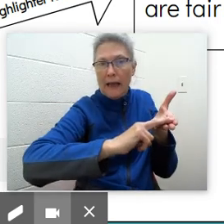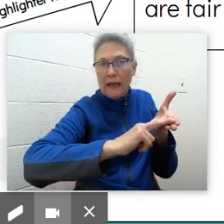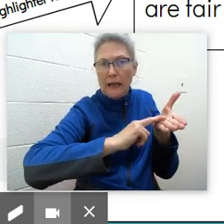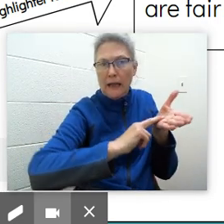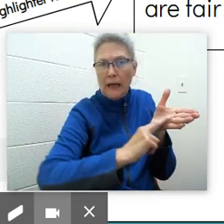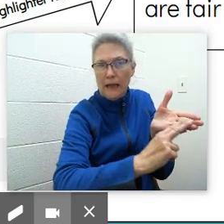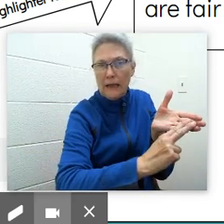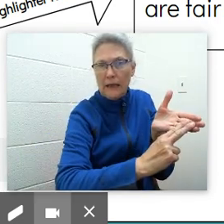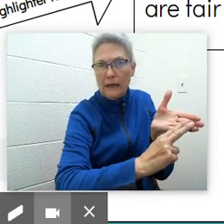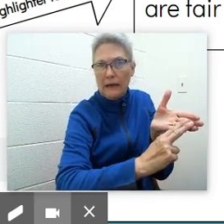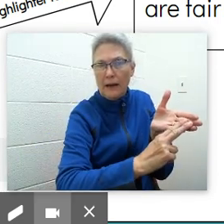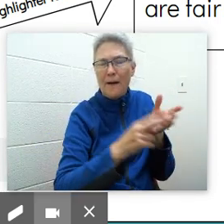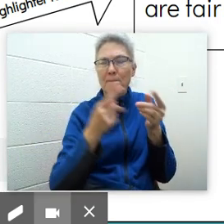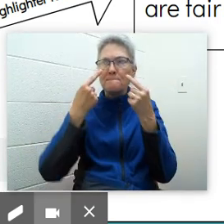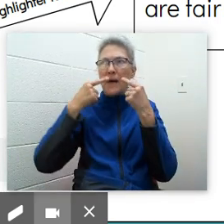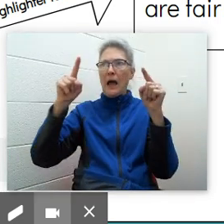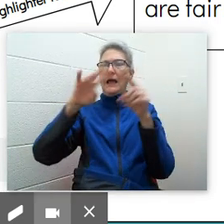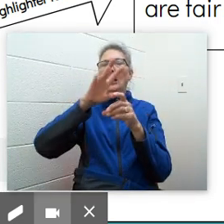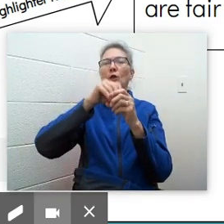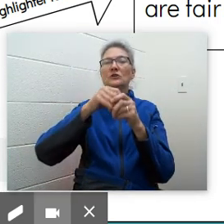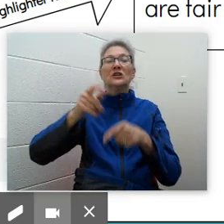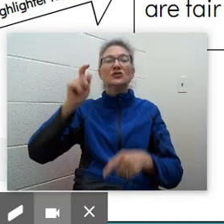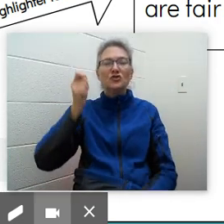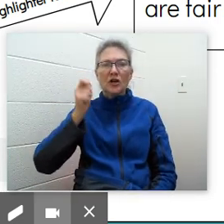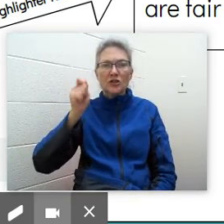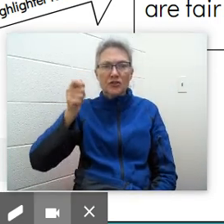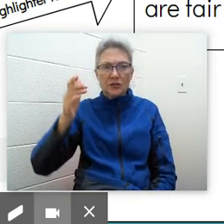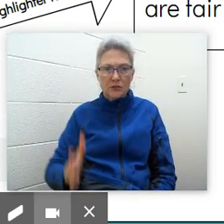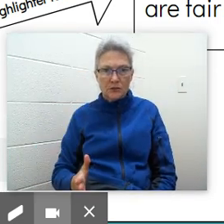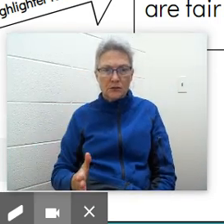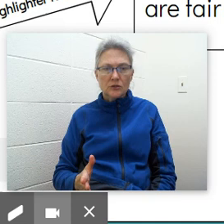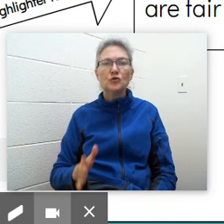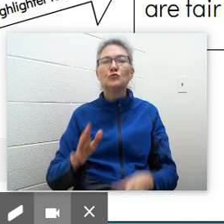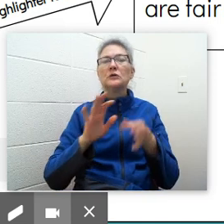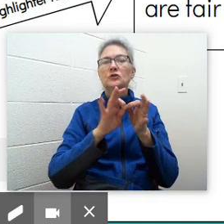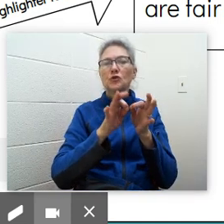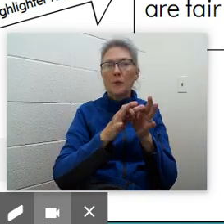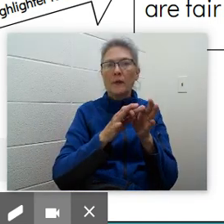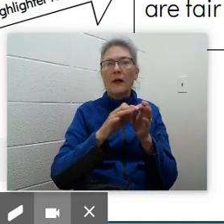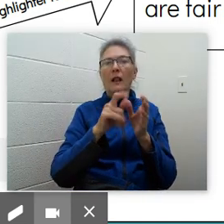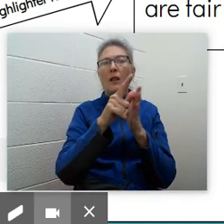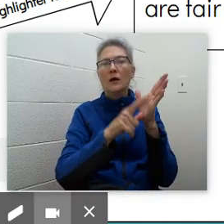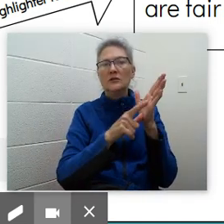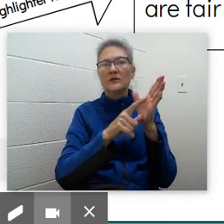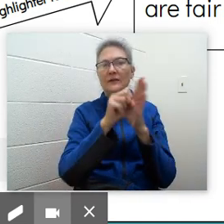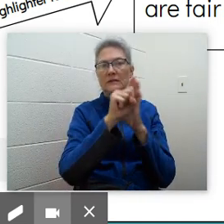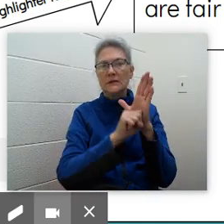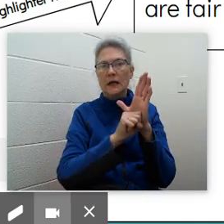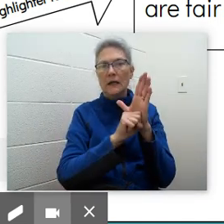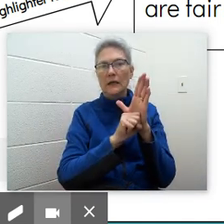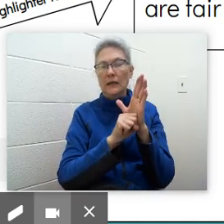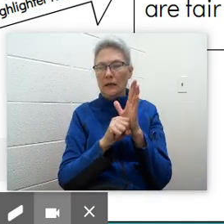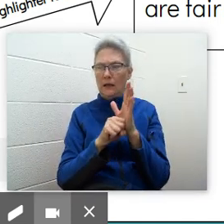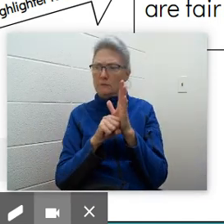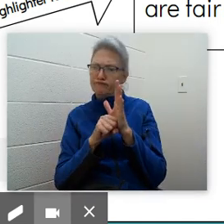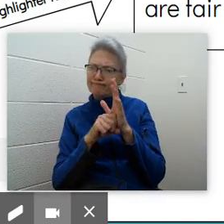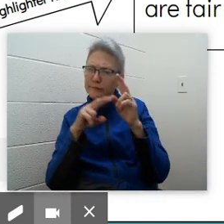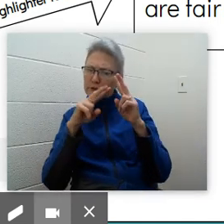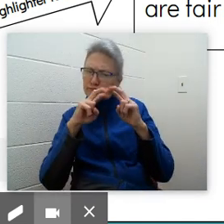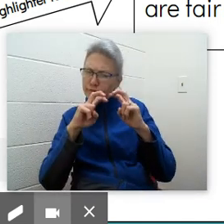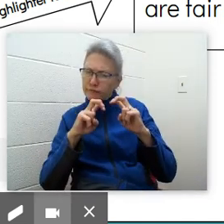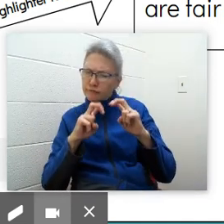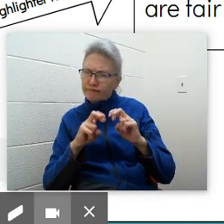Finally, the judicial branch includes judges who interpret the laws of a state. In some states, voters elect judges. In